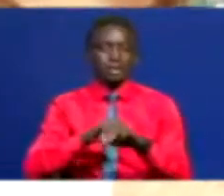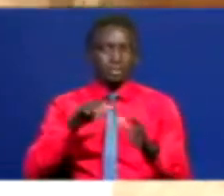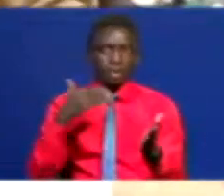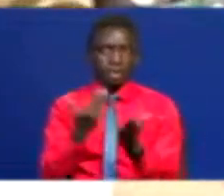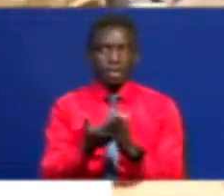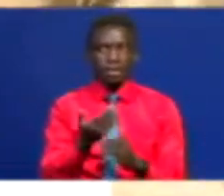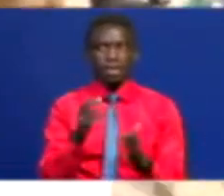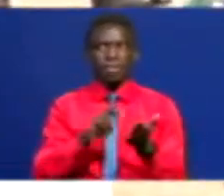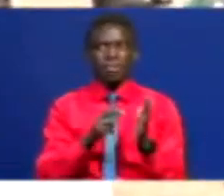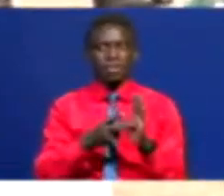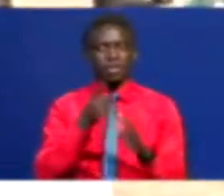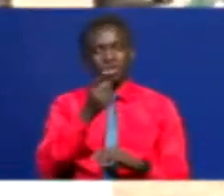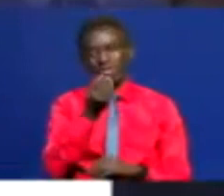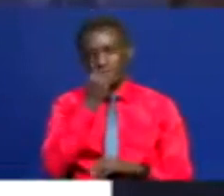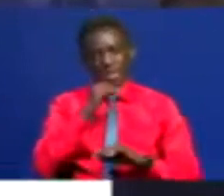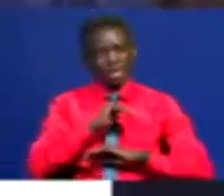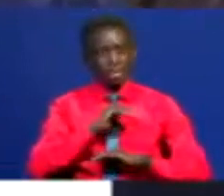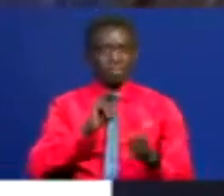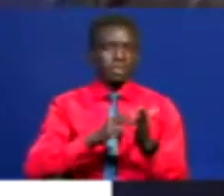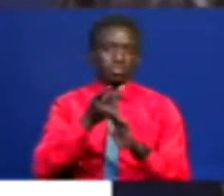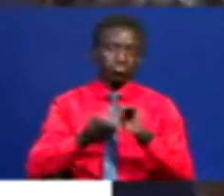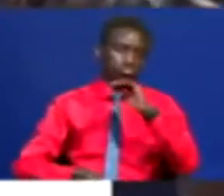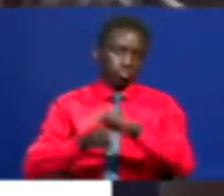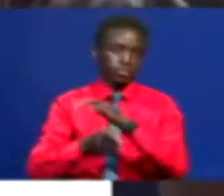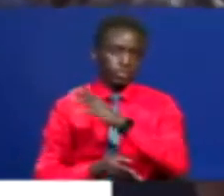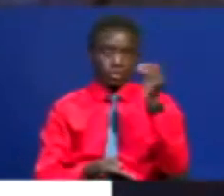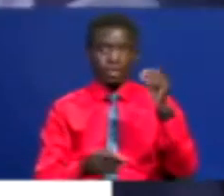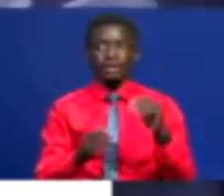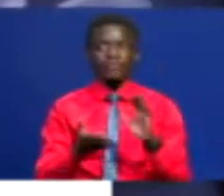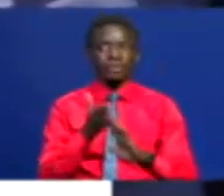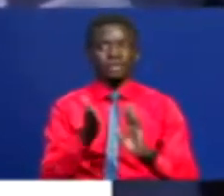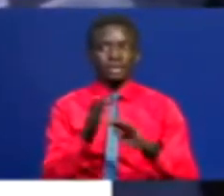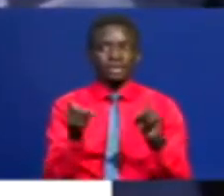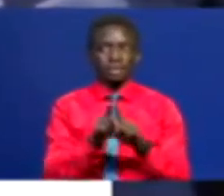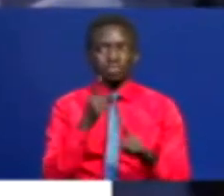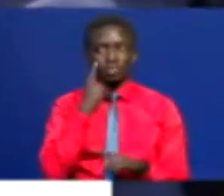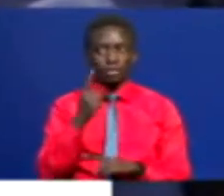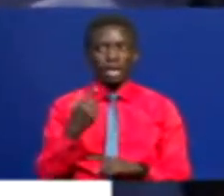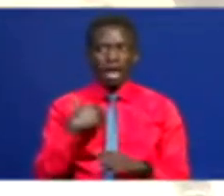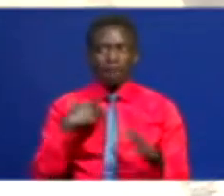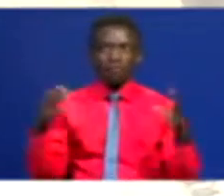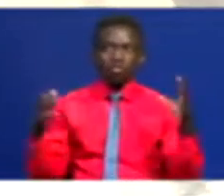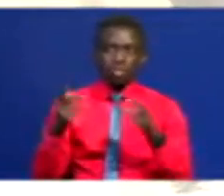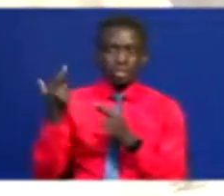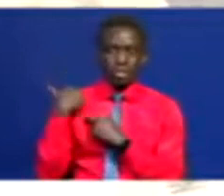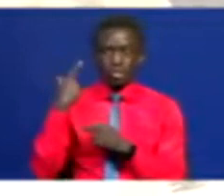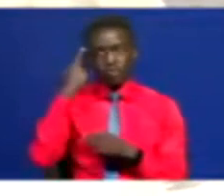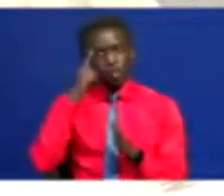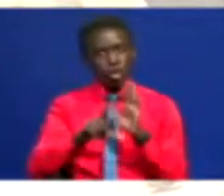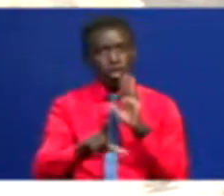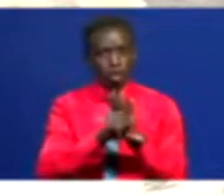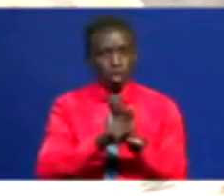imtoshe, atoke kwa haraka iwezekanavyo. The Kenya Coast Guard Service is a specialized maritime force responsible for law enforcement